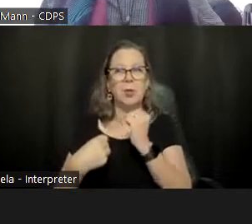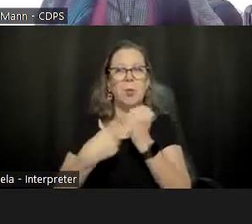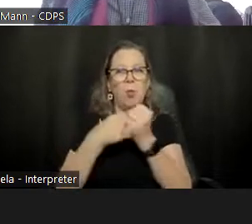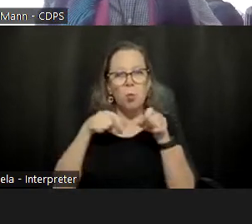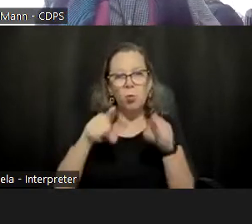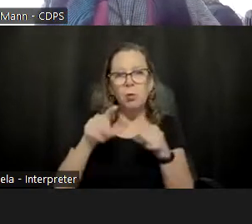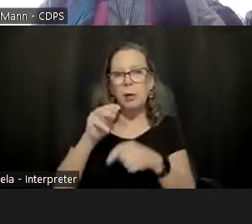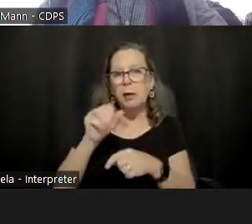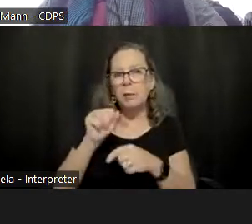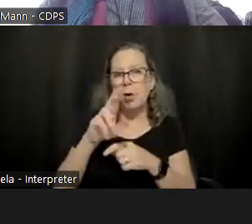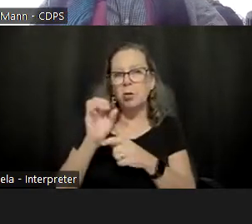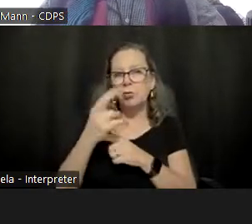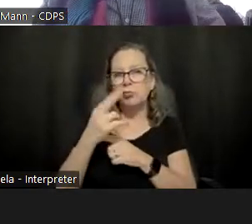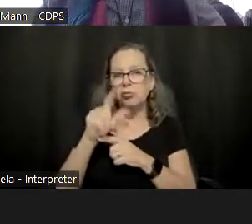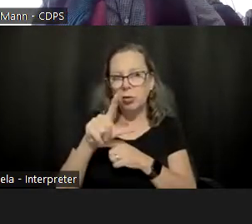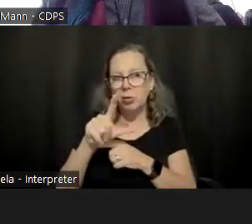Fire.